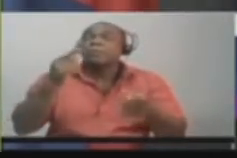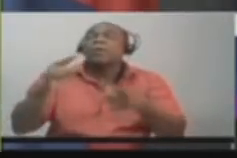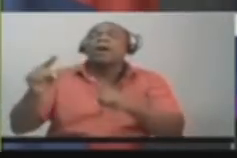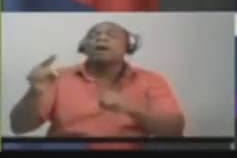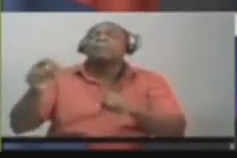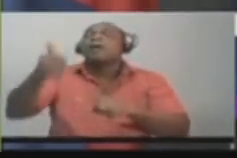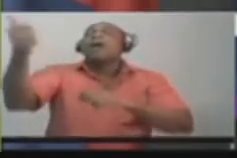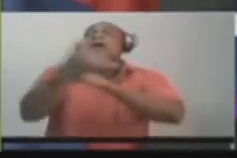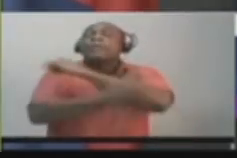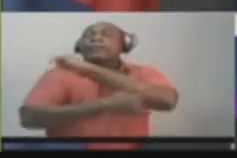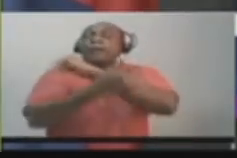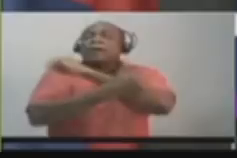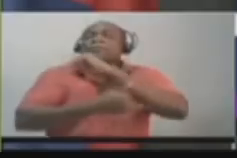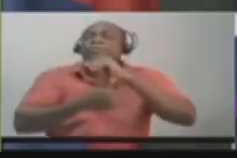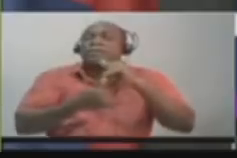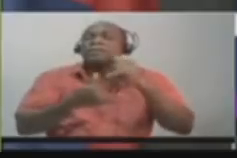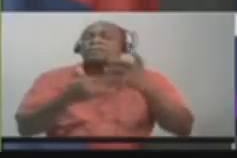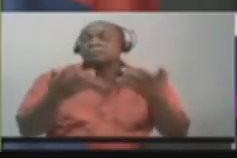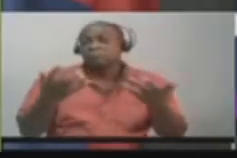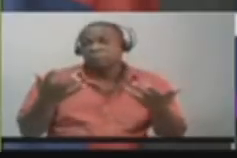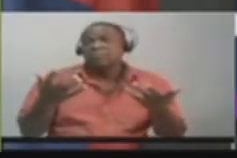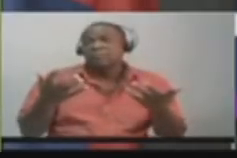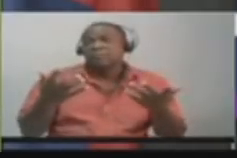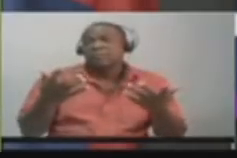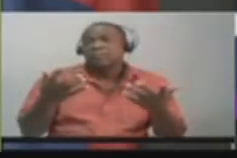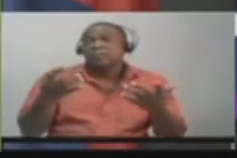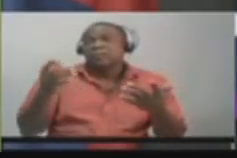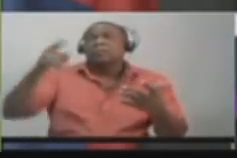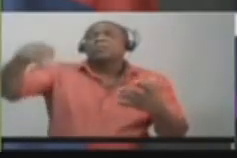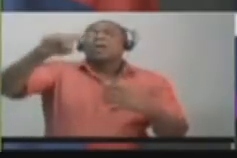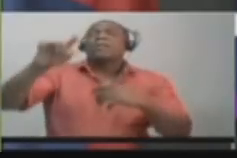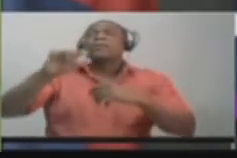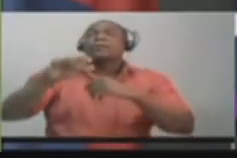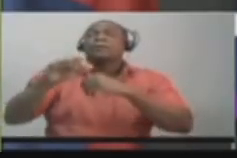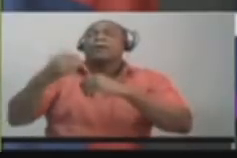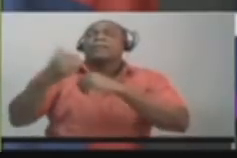what is happening in places with more resources than we have.